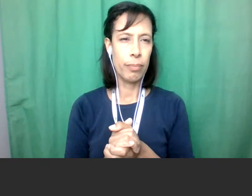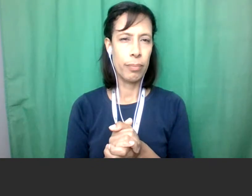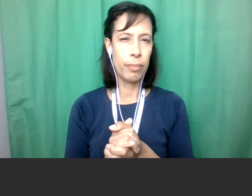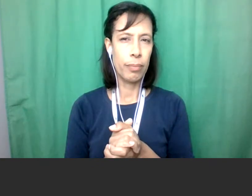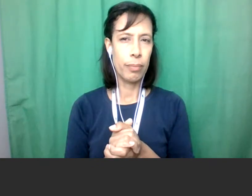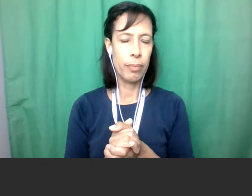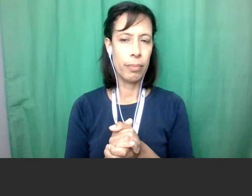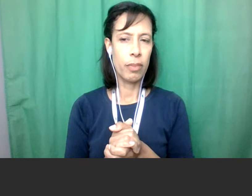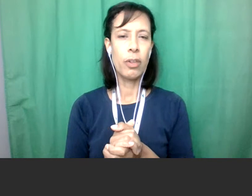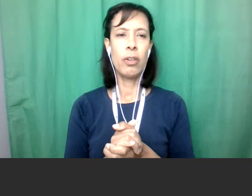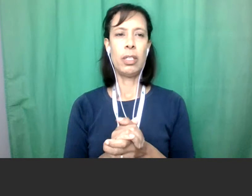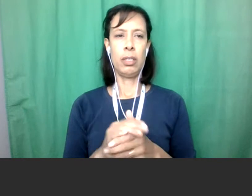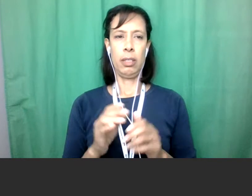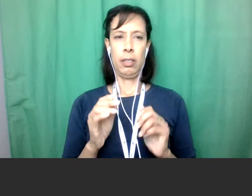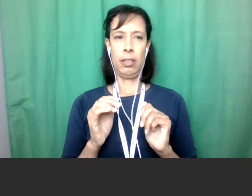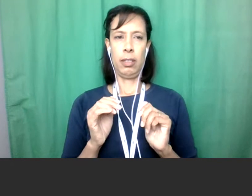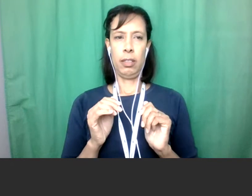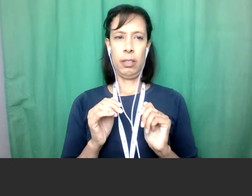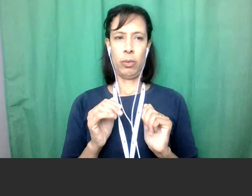Okay.